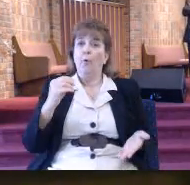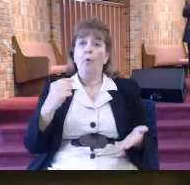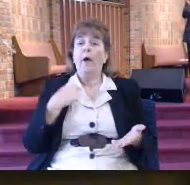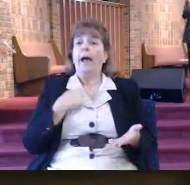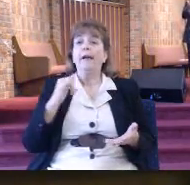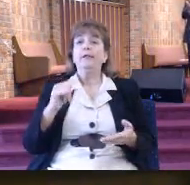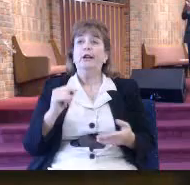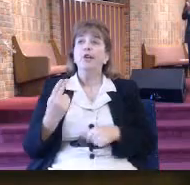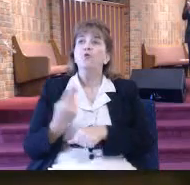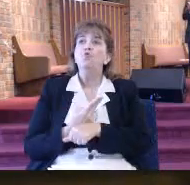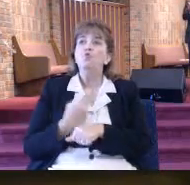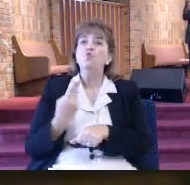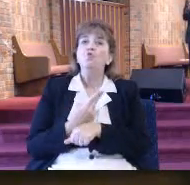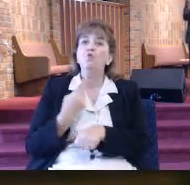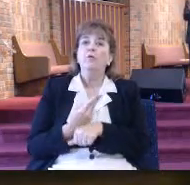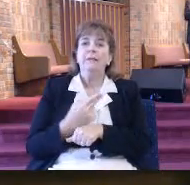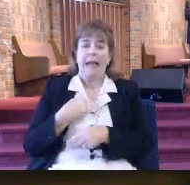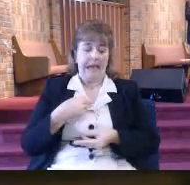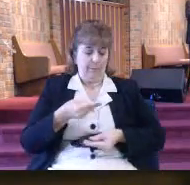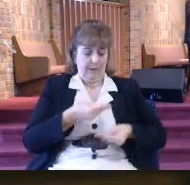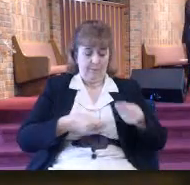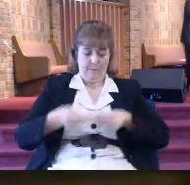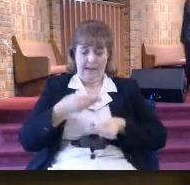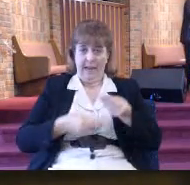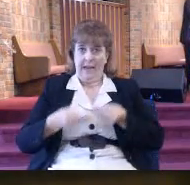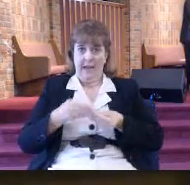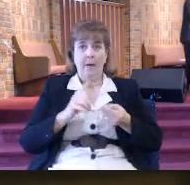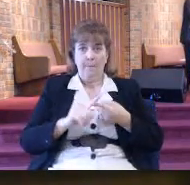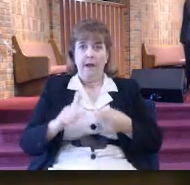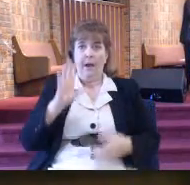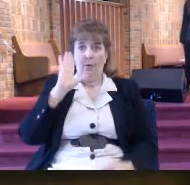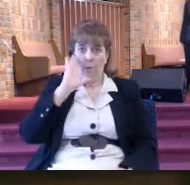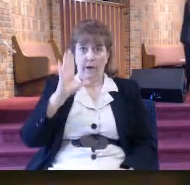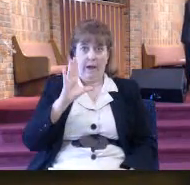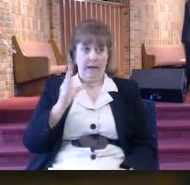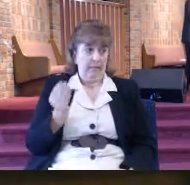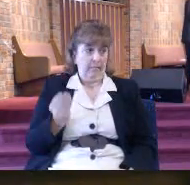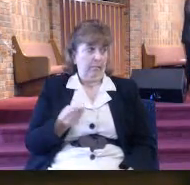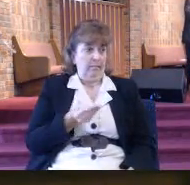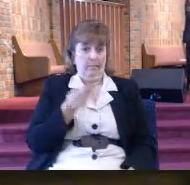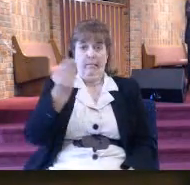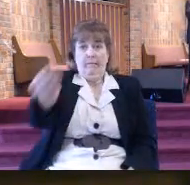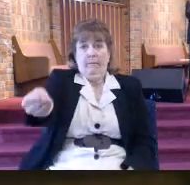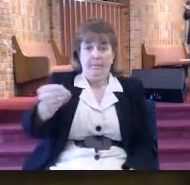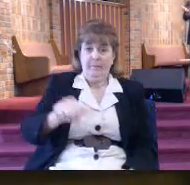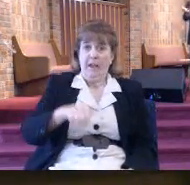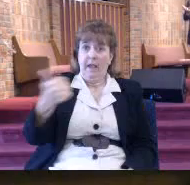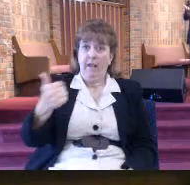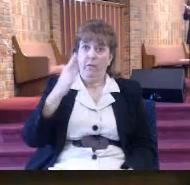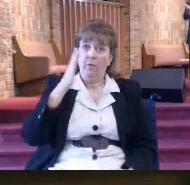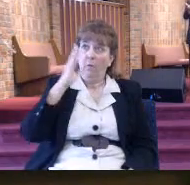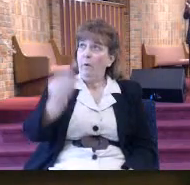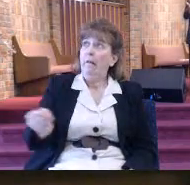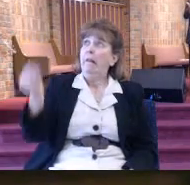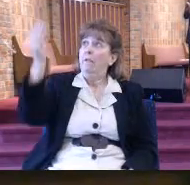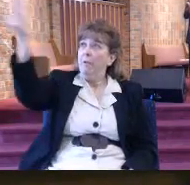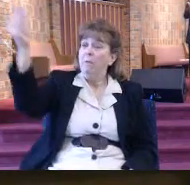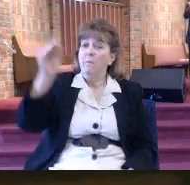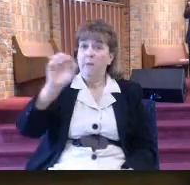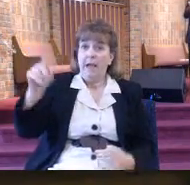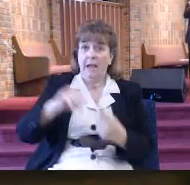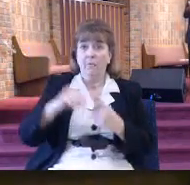to manage them for a period of time, but they're going to be returned to he who owns them. And that is, all things will be returned to God.